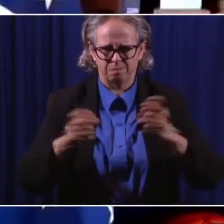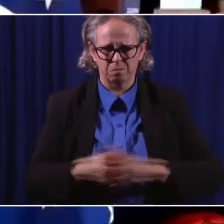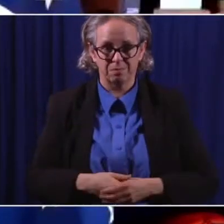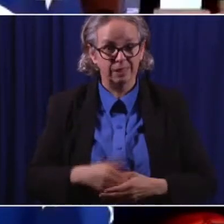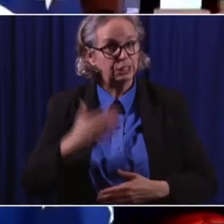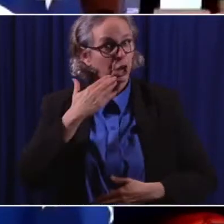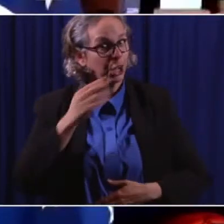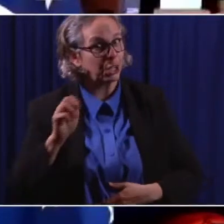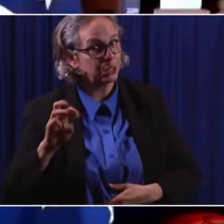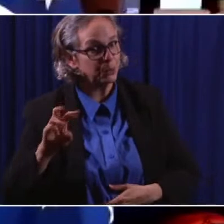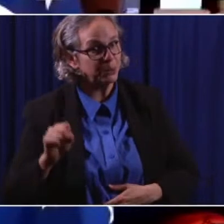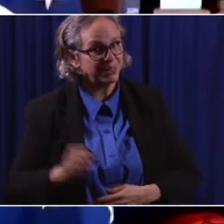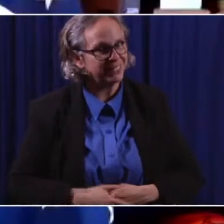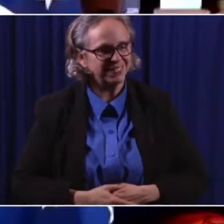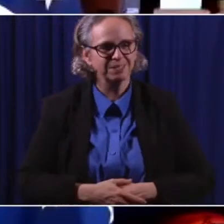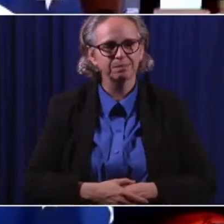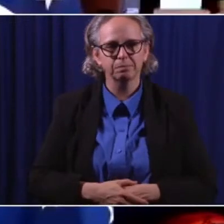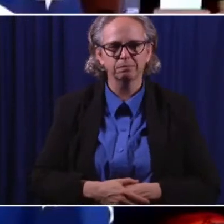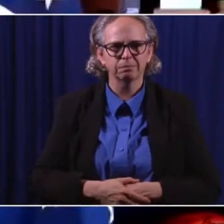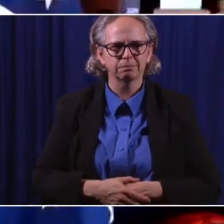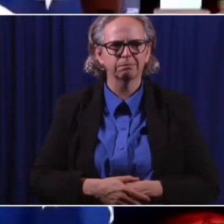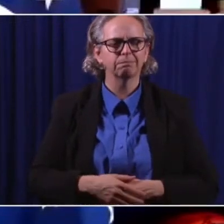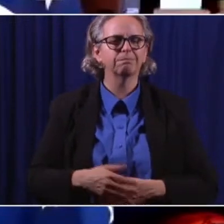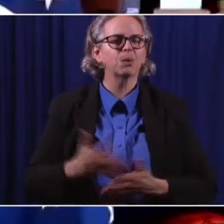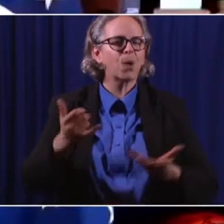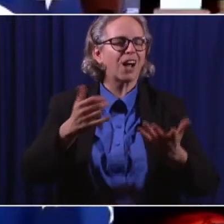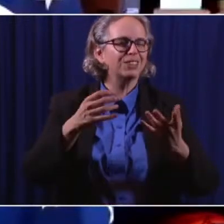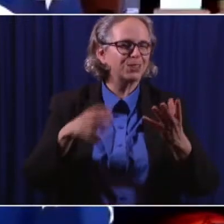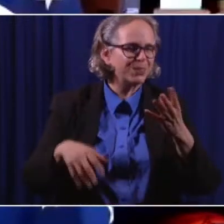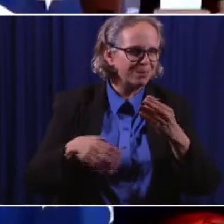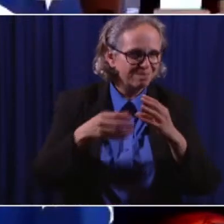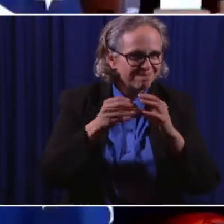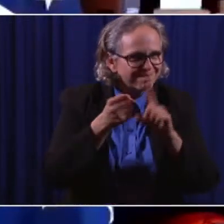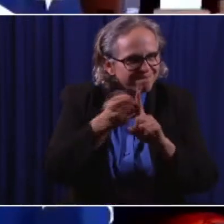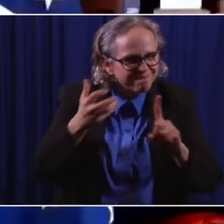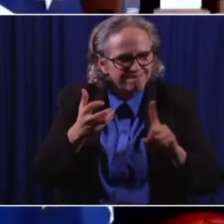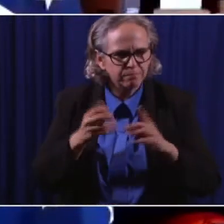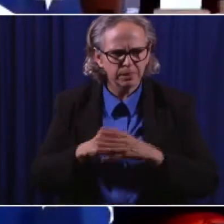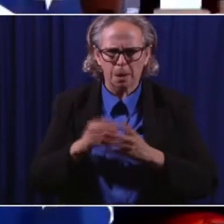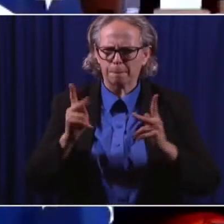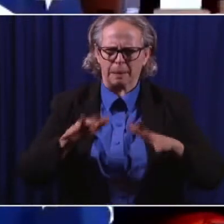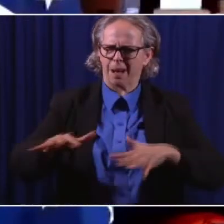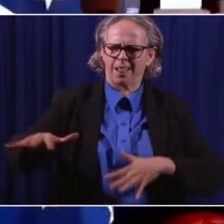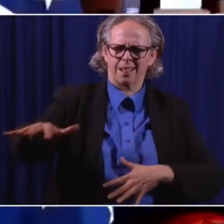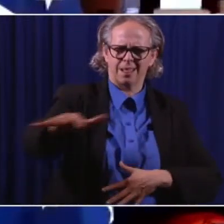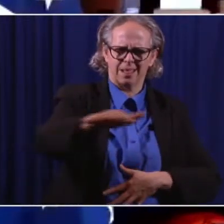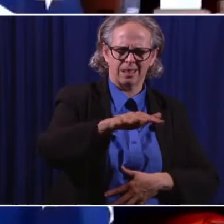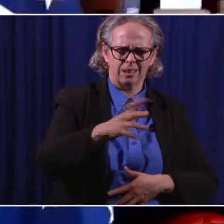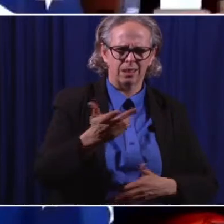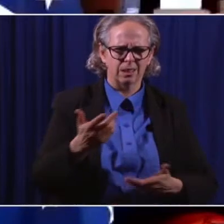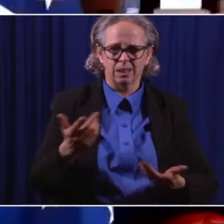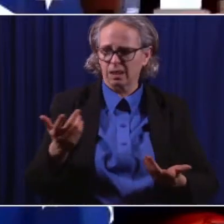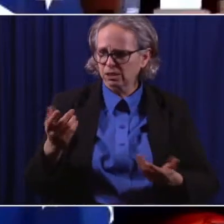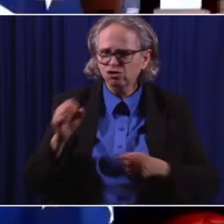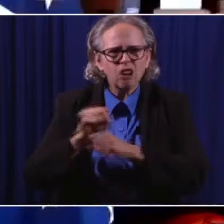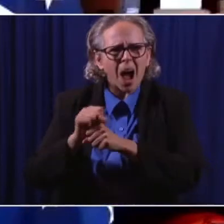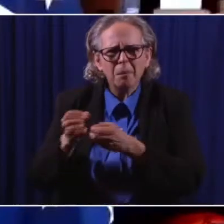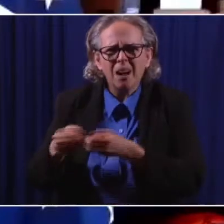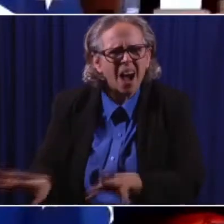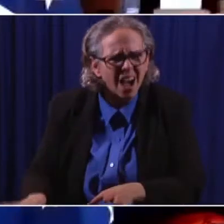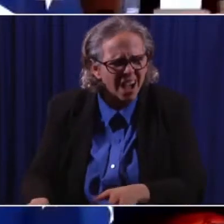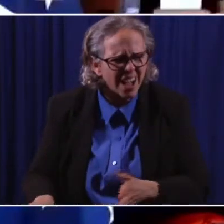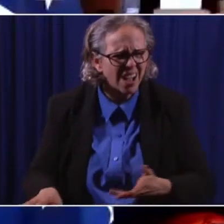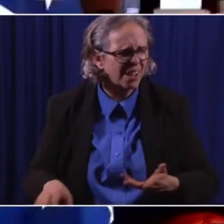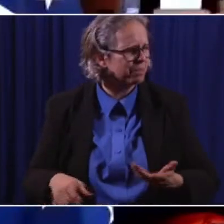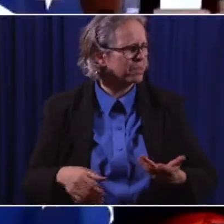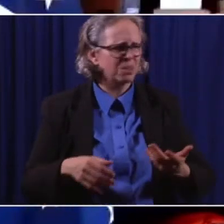help talk a little bit about how people who maybe have been displaced by what's occurred in the workplace